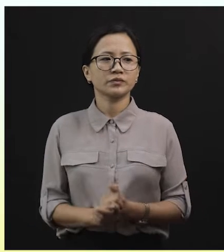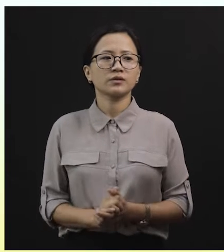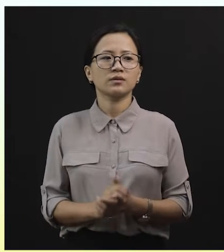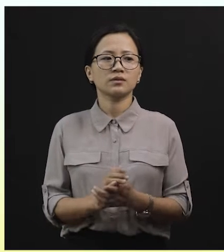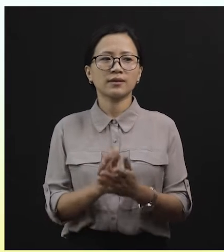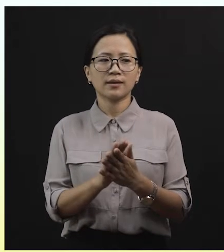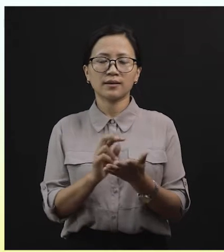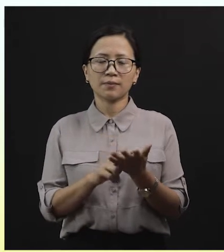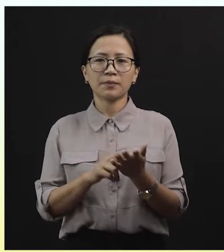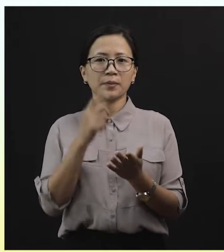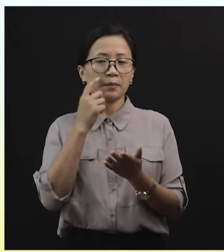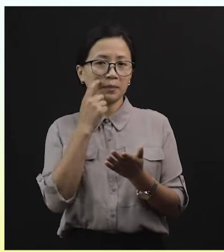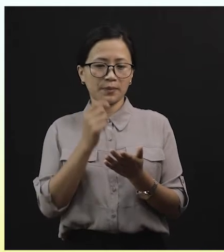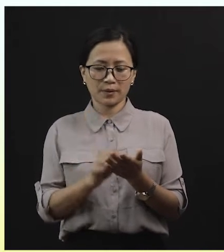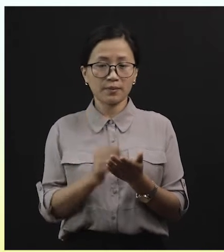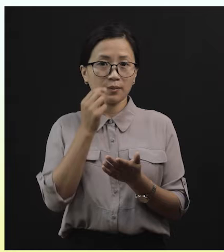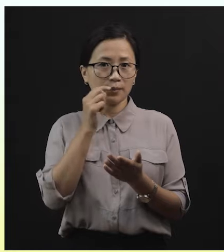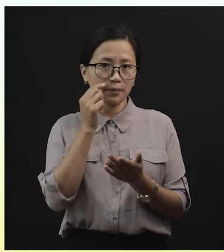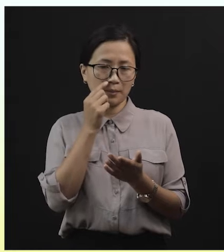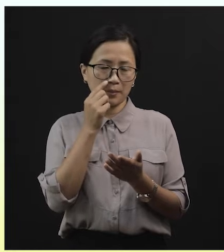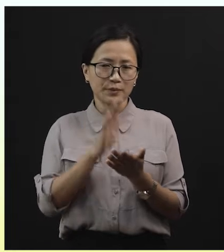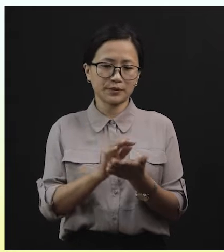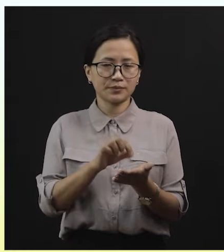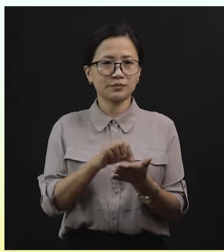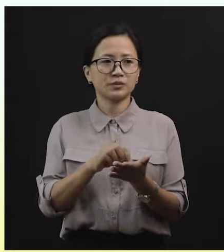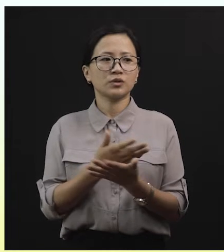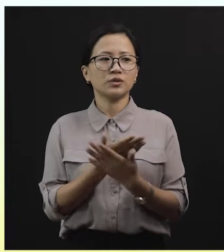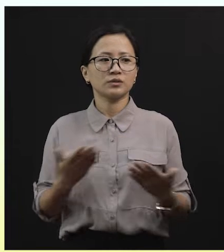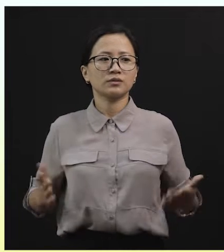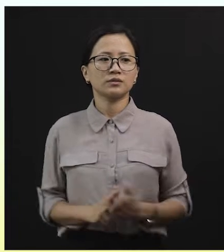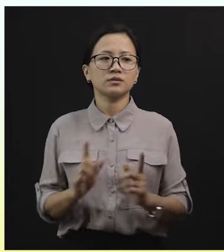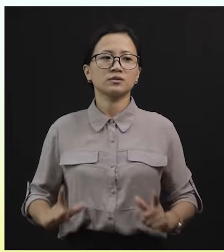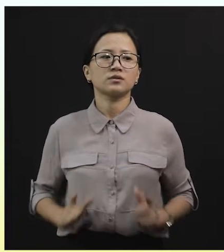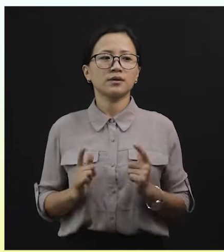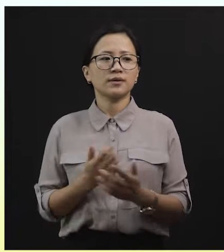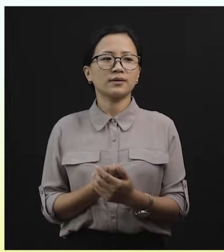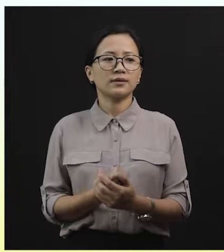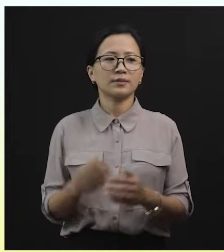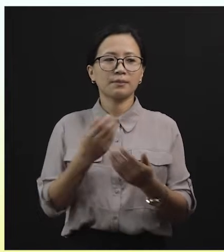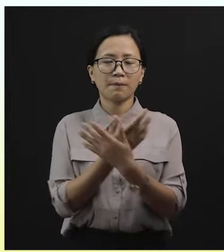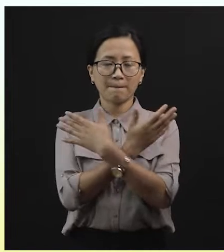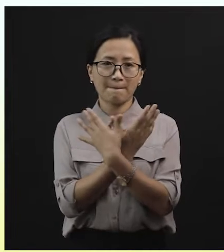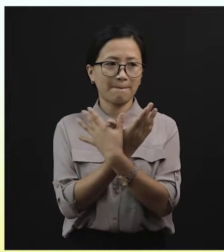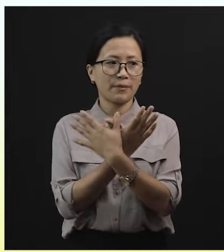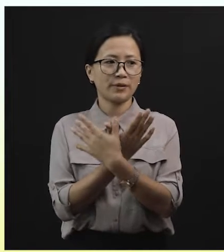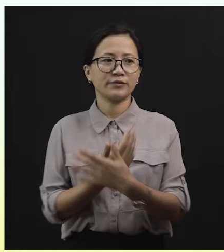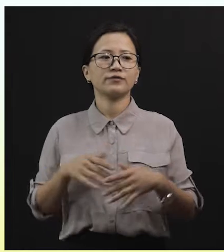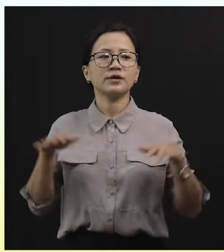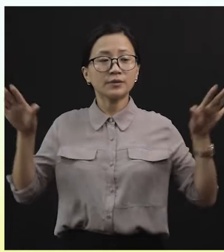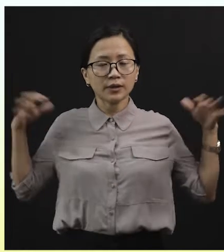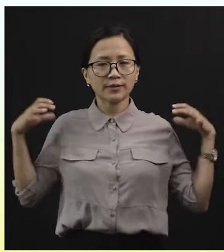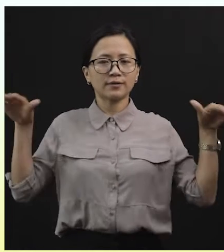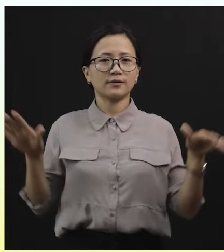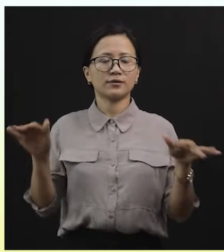ladybird, nor butterfly, nor moth with dusty wing, nor cricket chirping